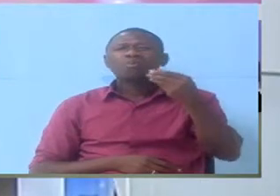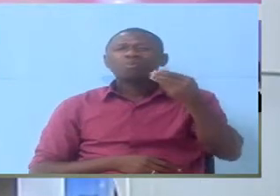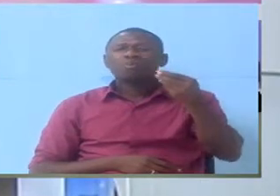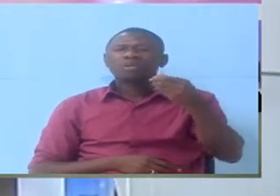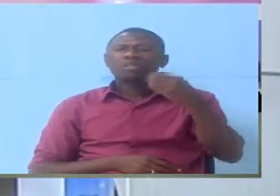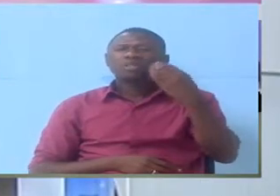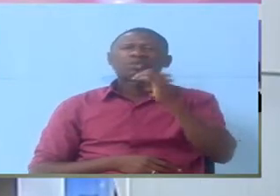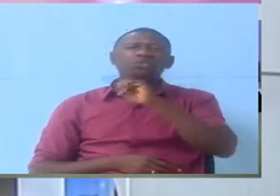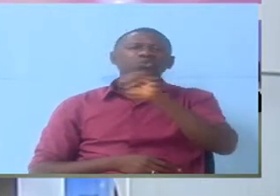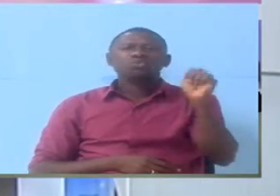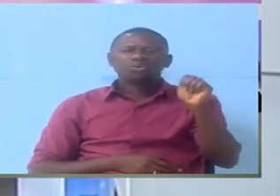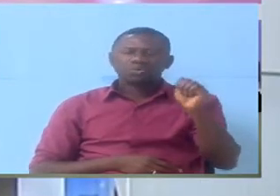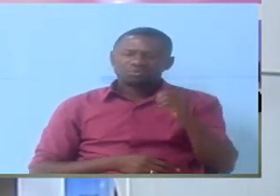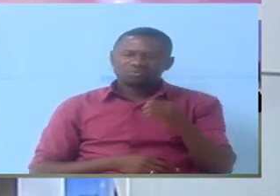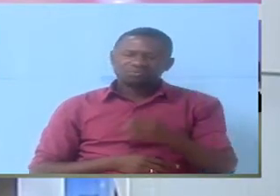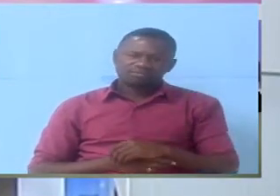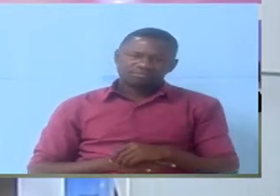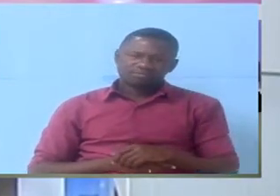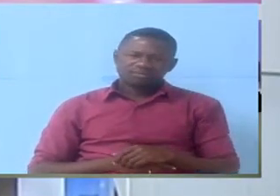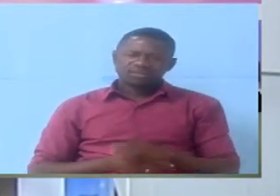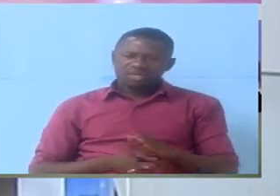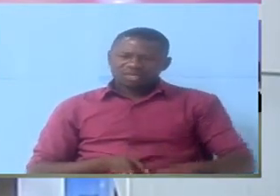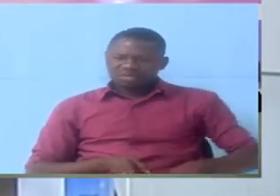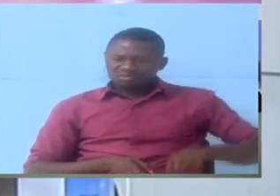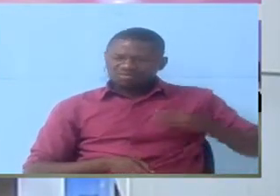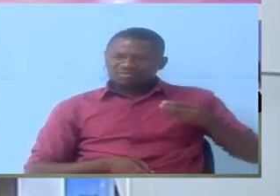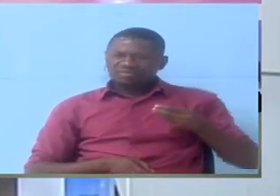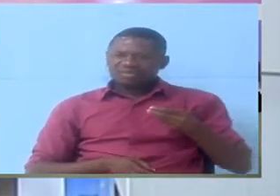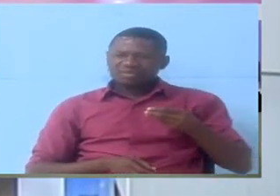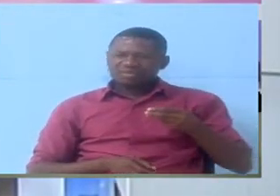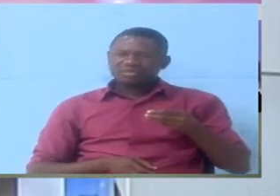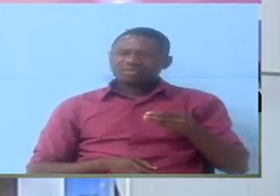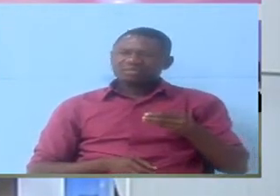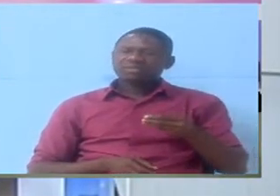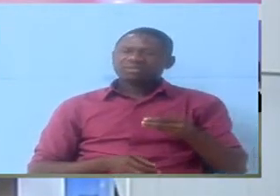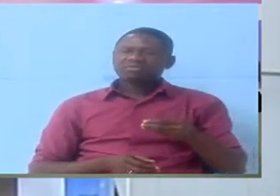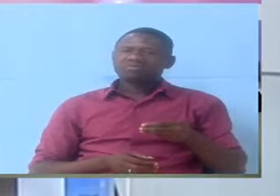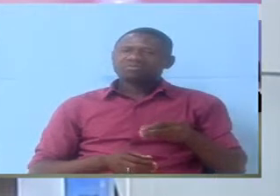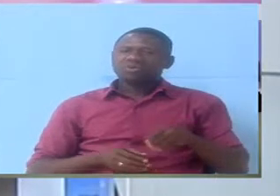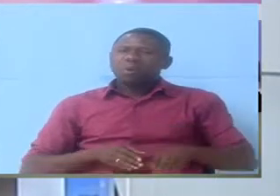So I removed that from his pocket and put it on his body. I